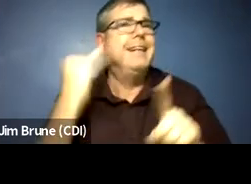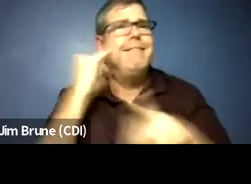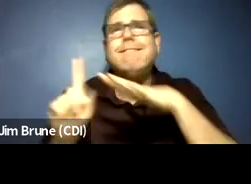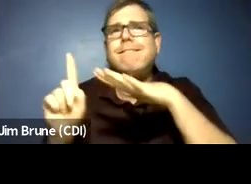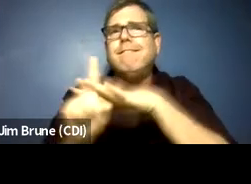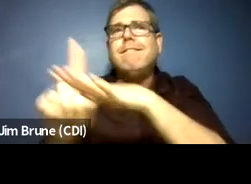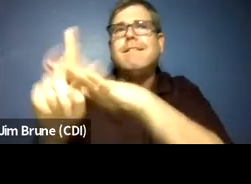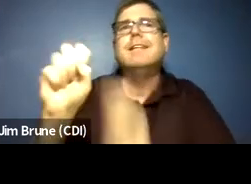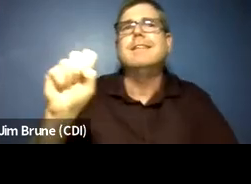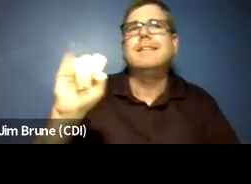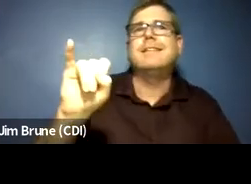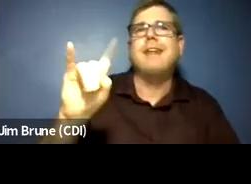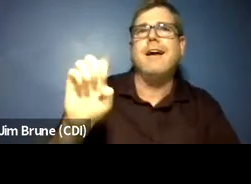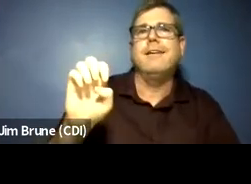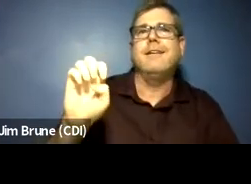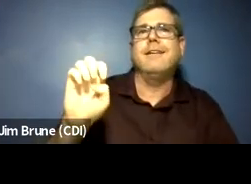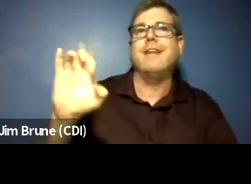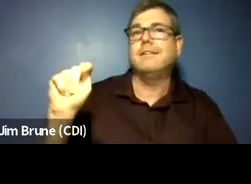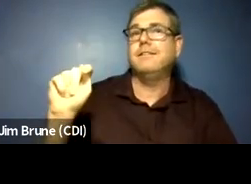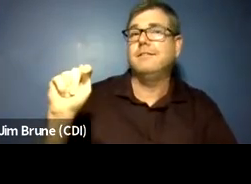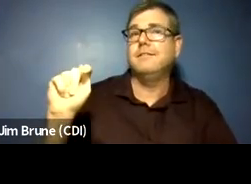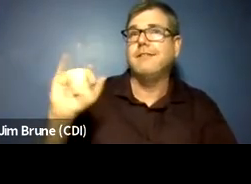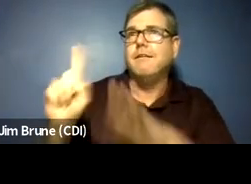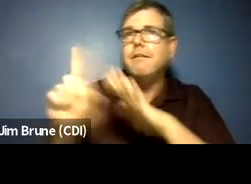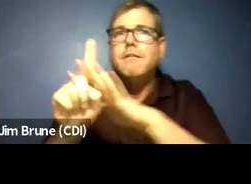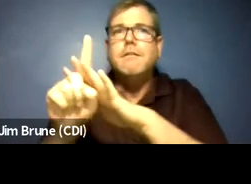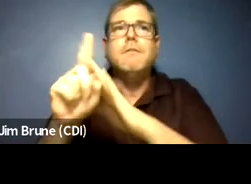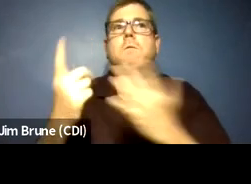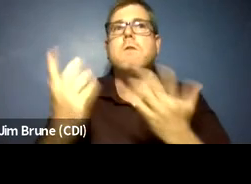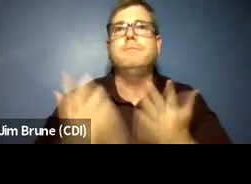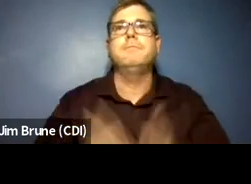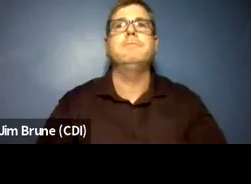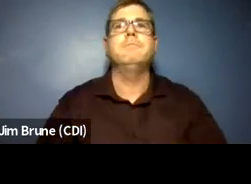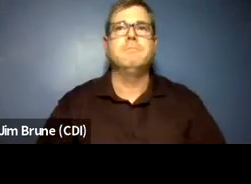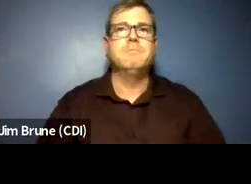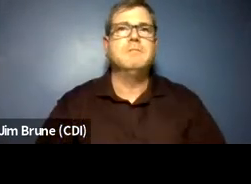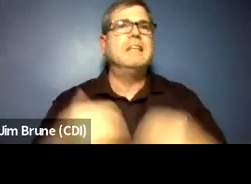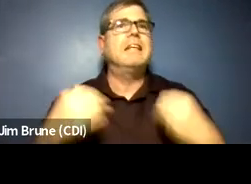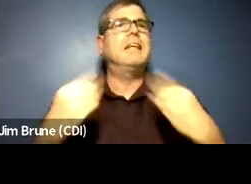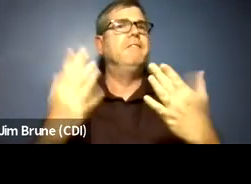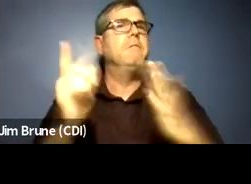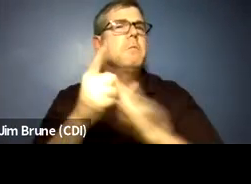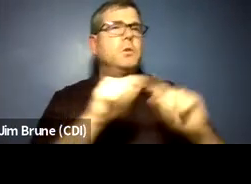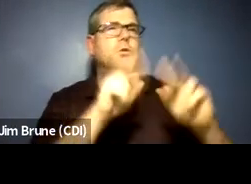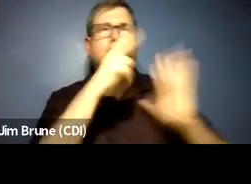So I'm going to give a moment to go ahead and read this slide.